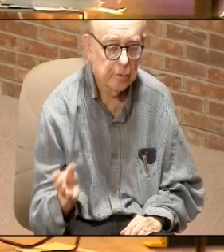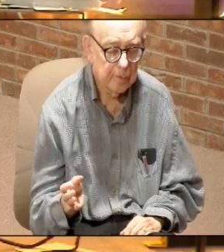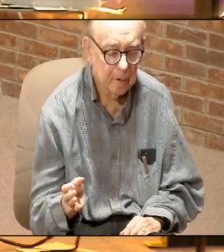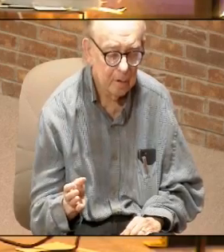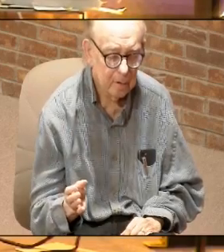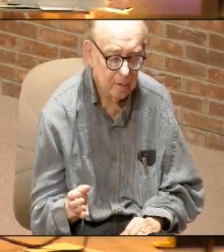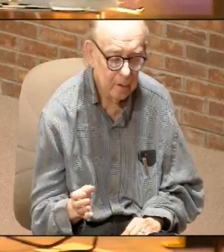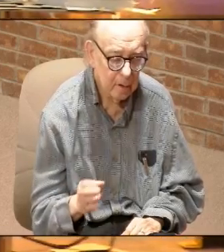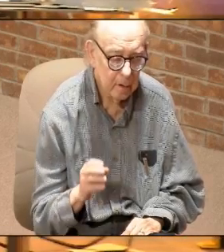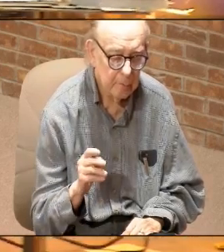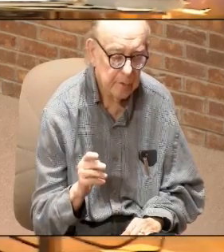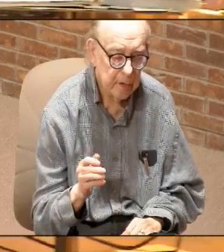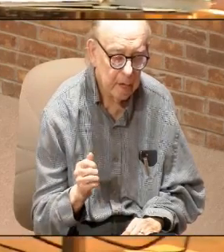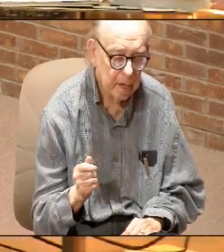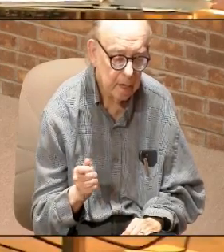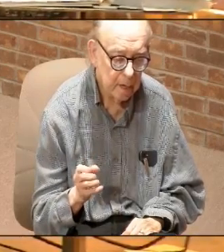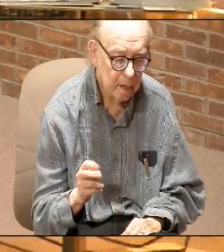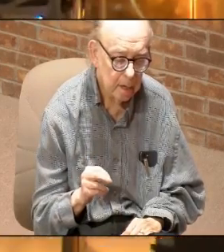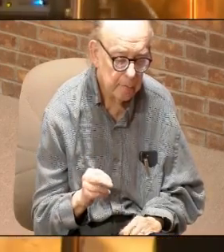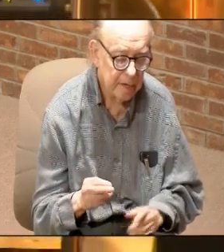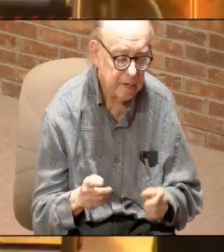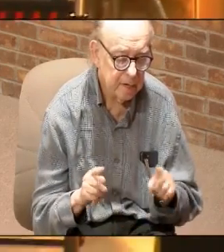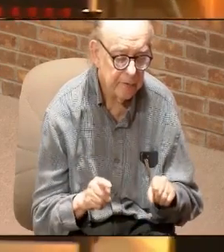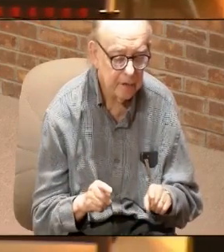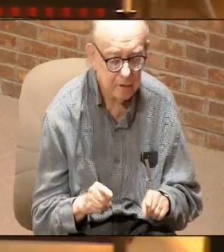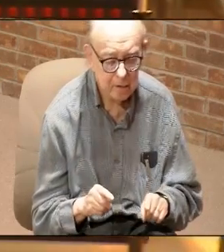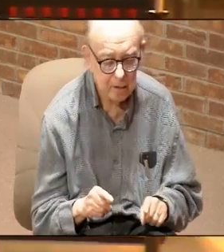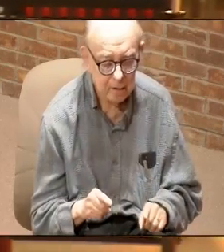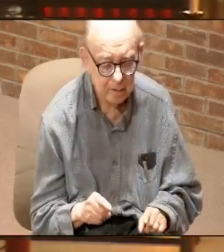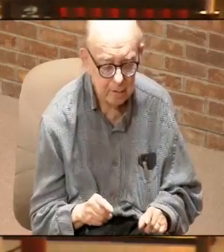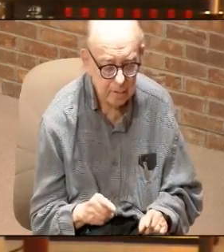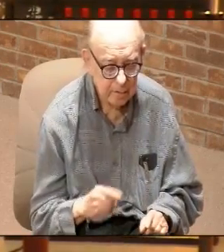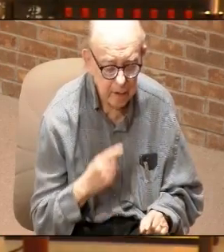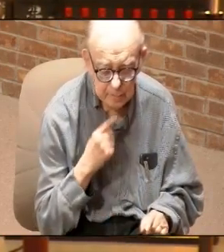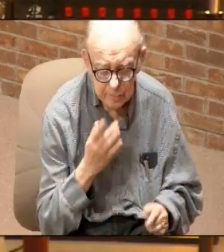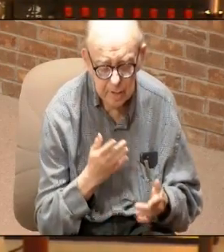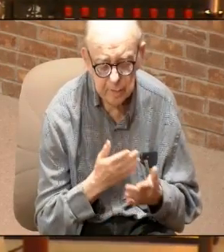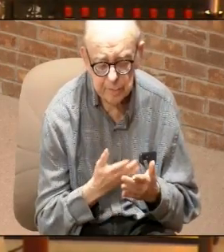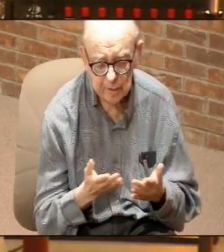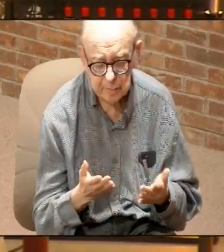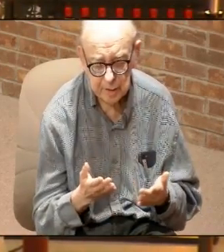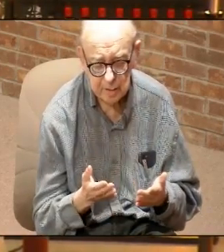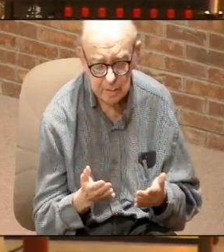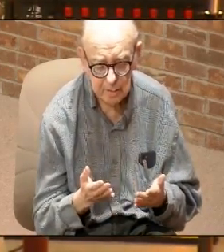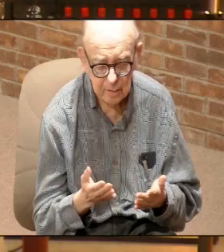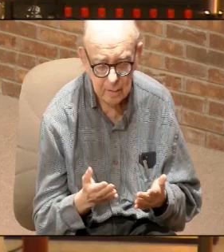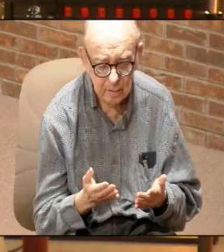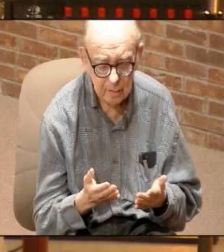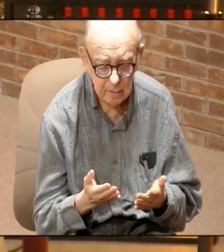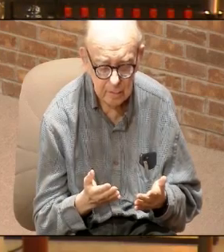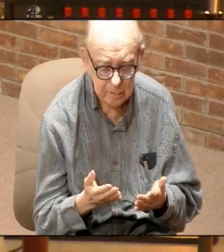It's a pagan event. And may I say this to you all?